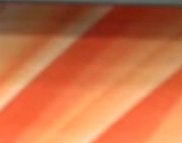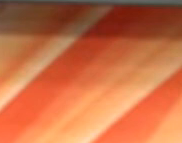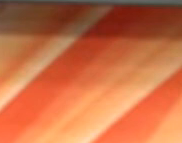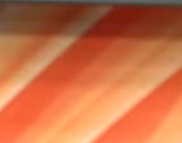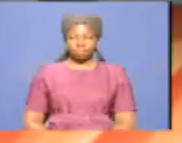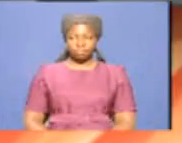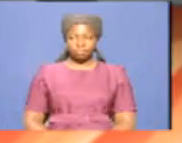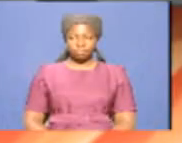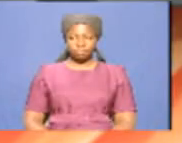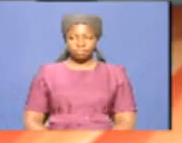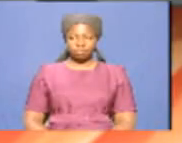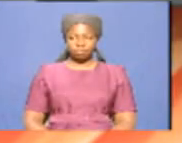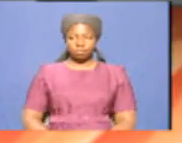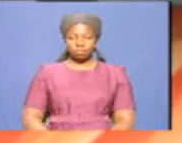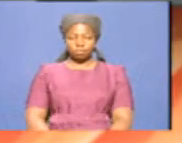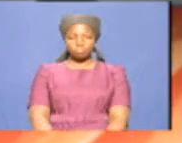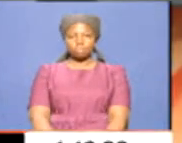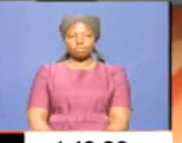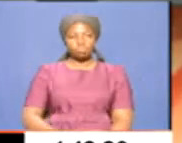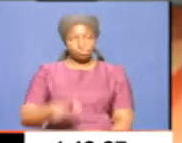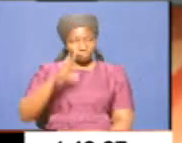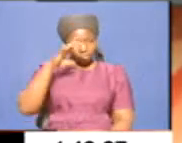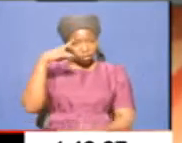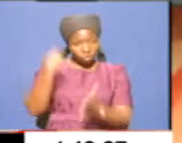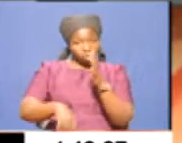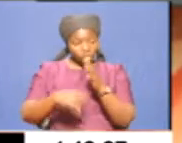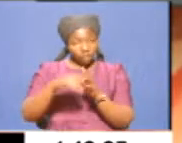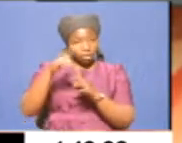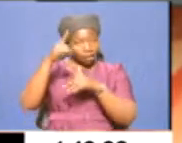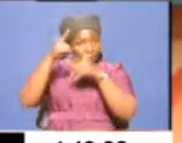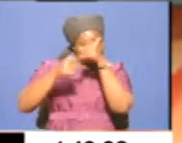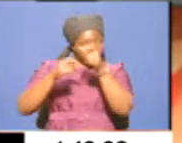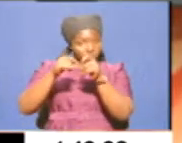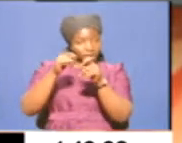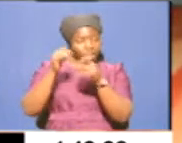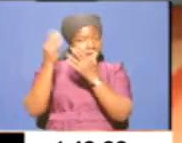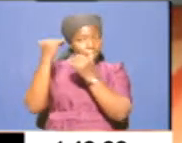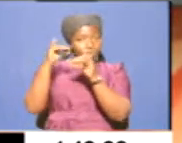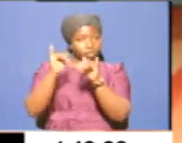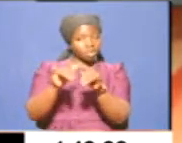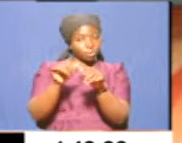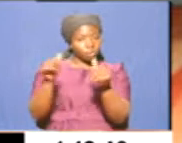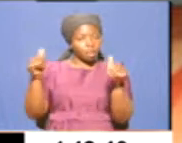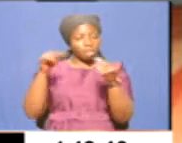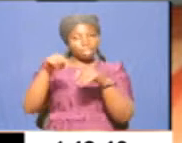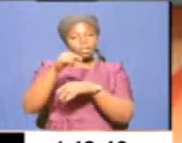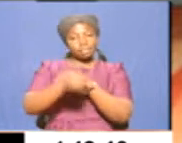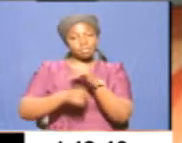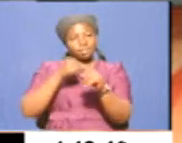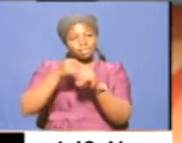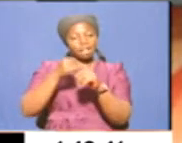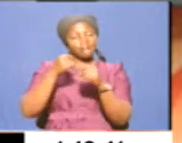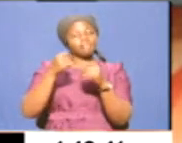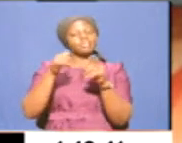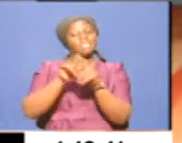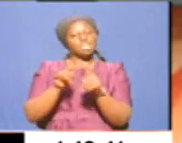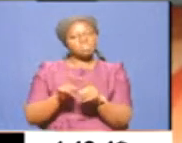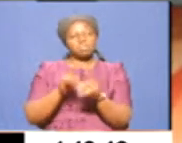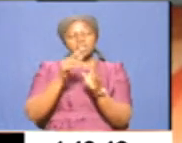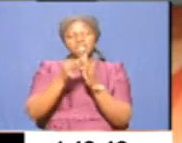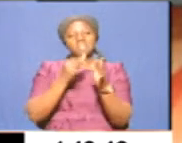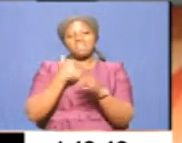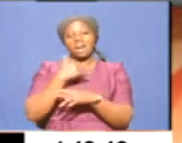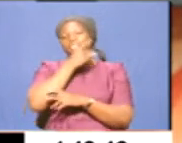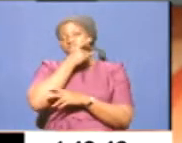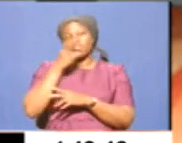Do the business news. The cost of milk is expected to remain stable this year despite the current drought and increased demand. Dairy